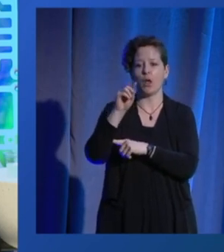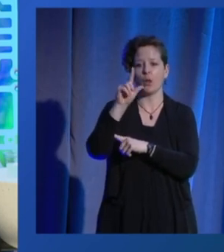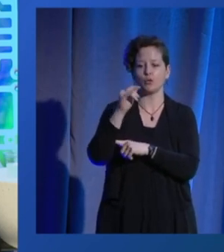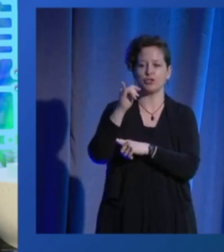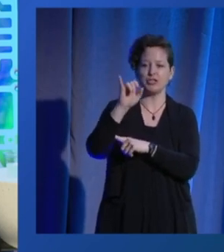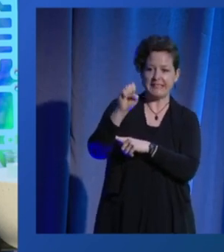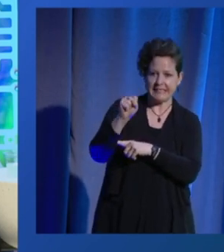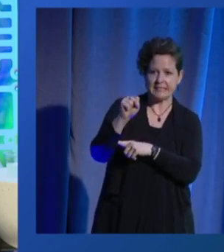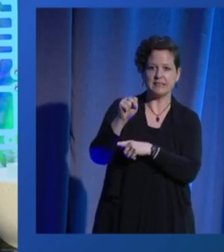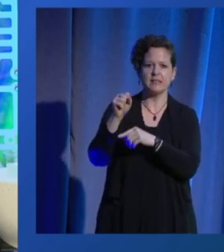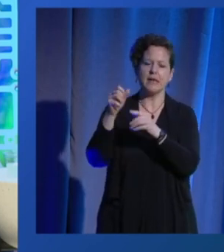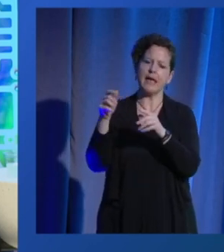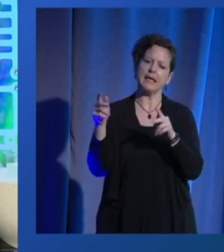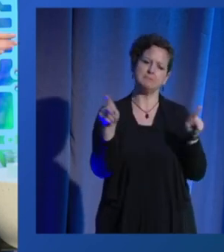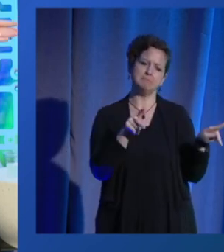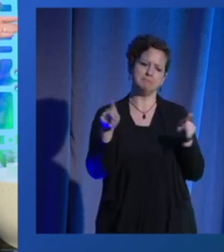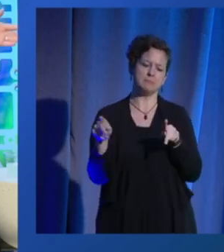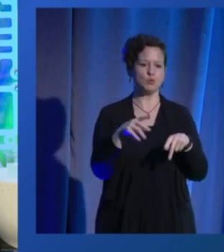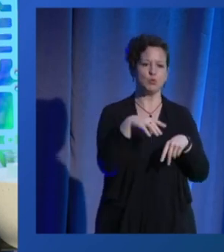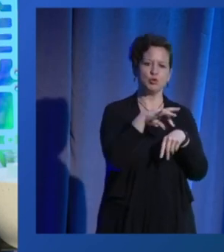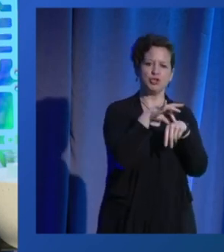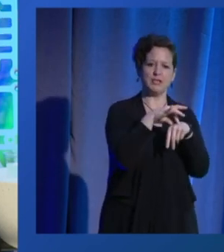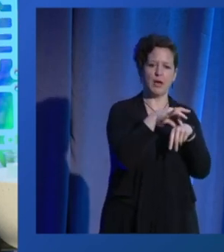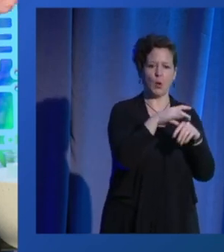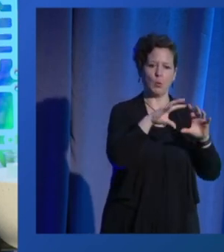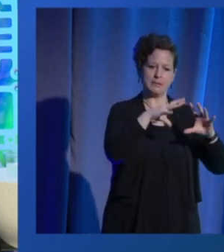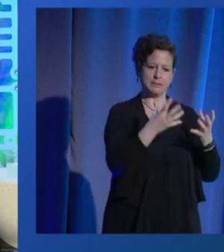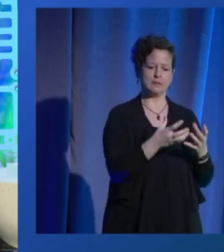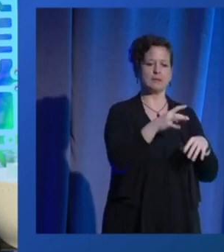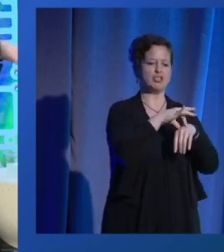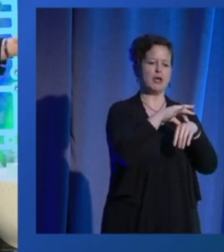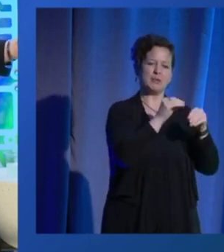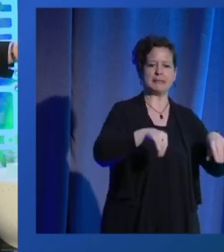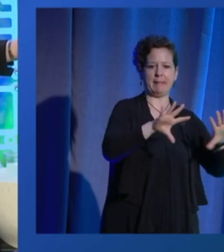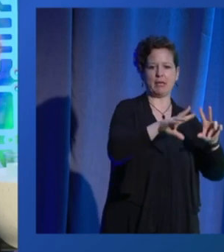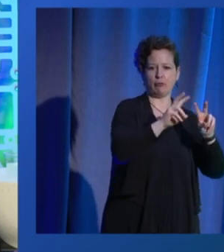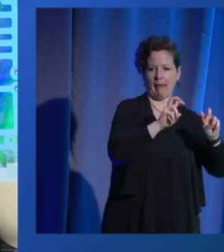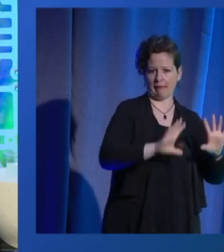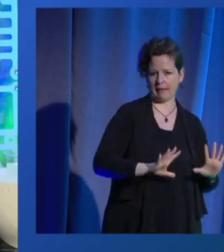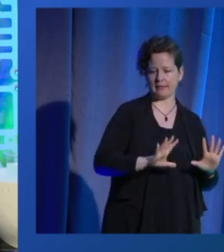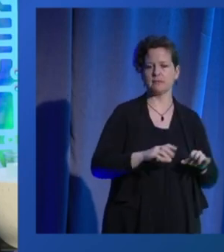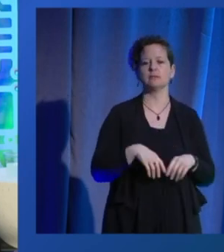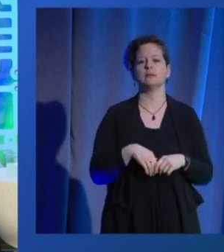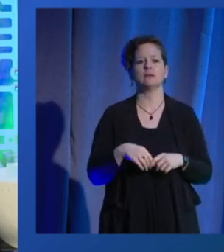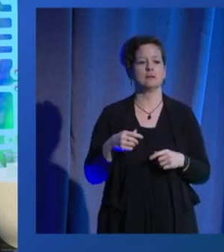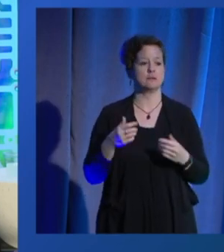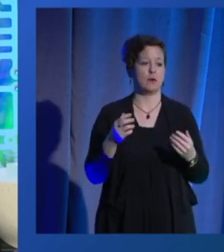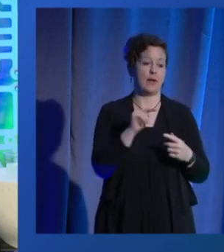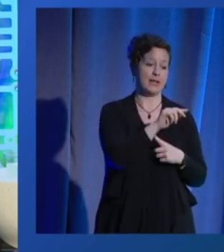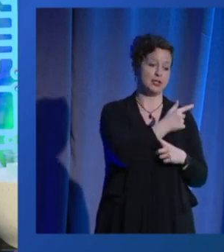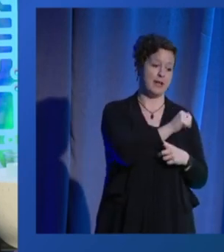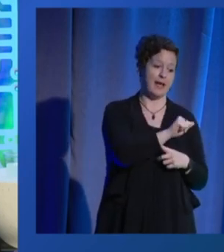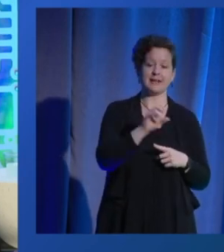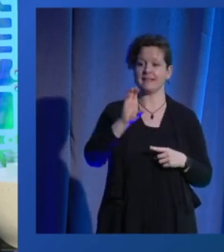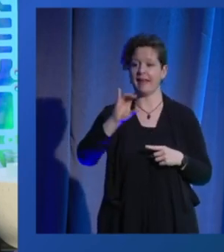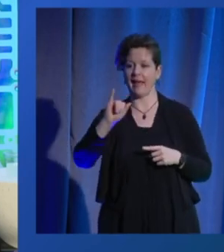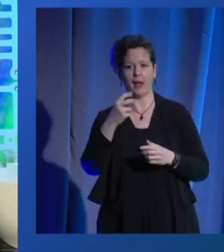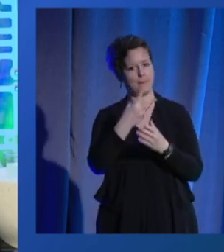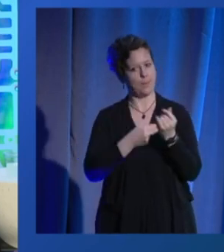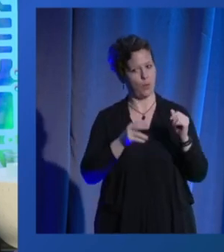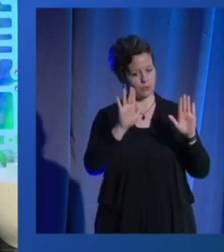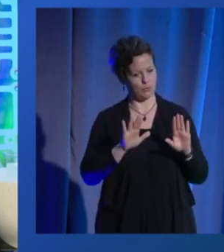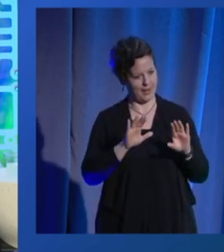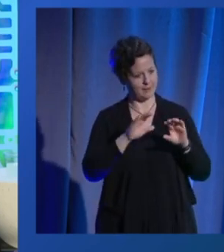our geospatial analyst so um we're both great options NGA and CIA uh that